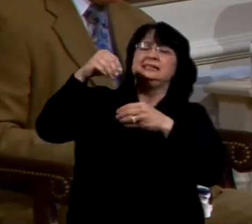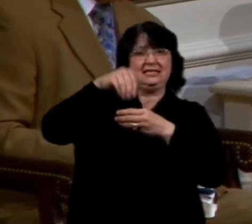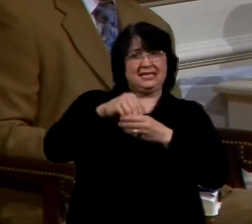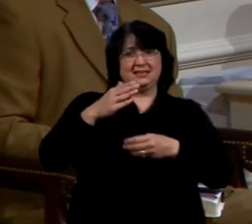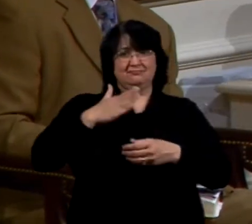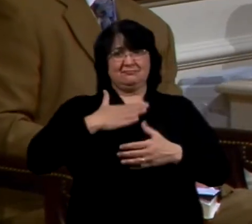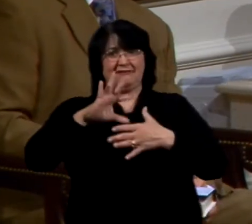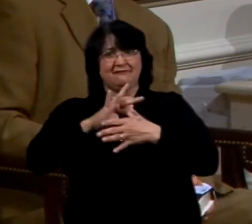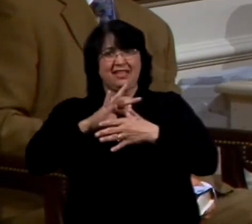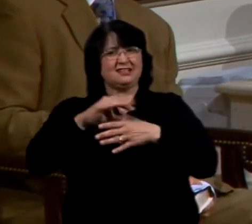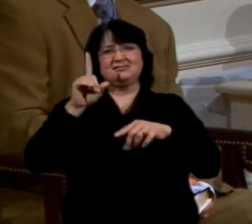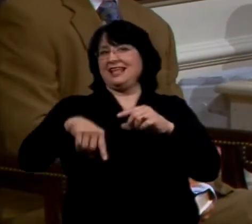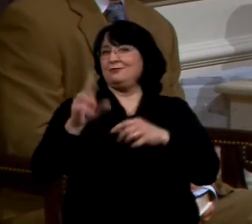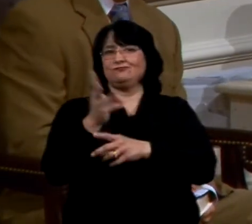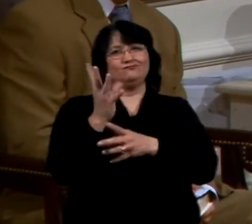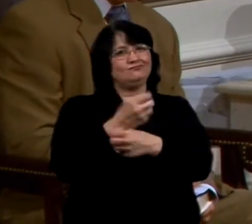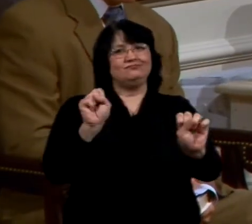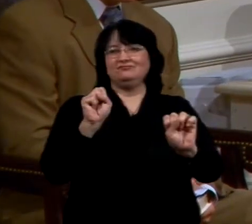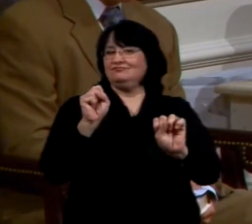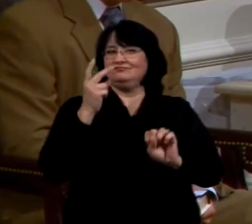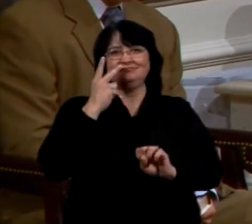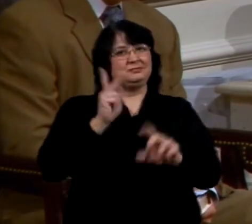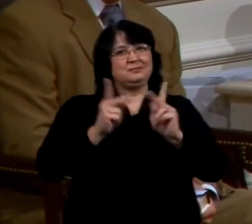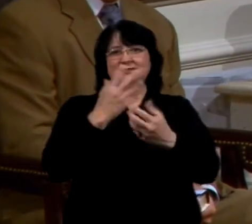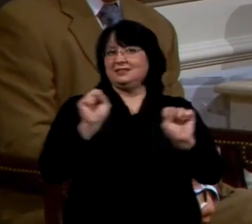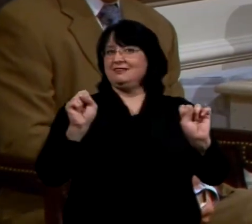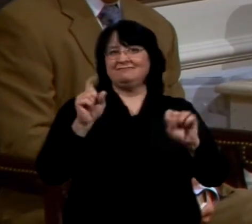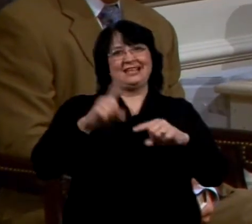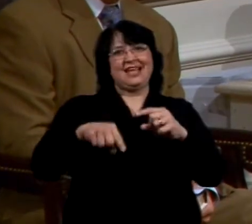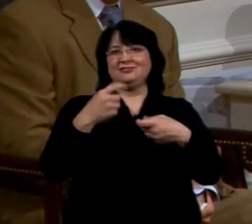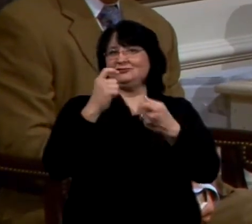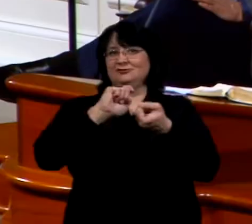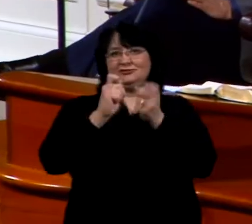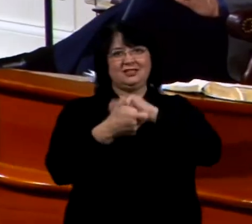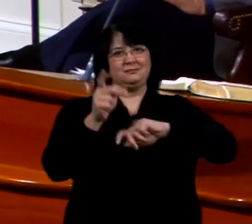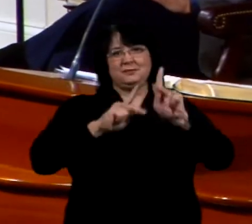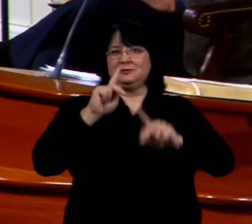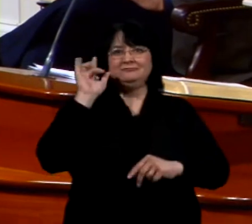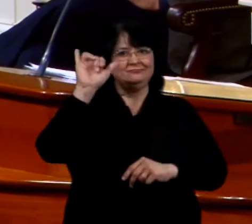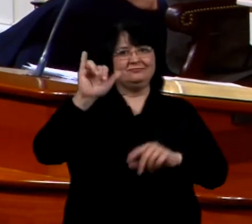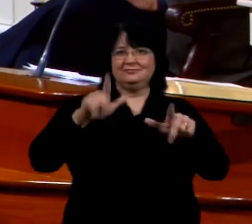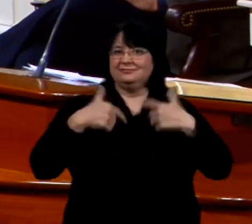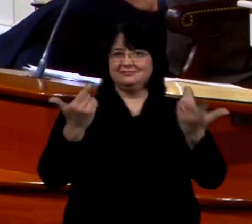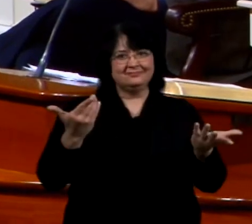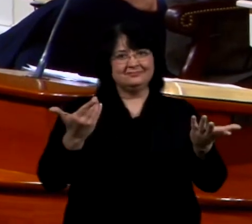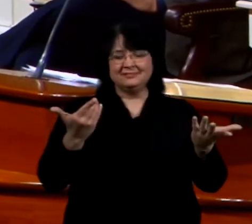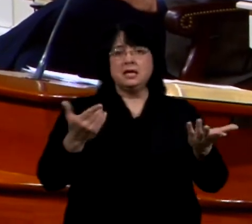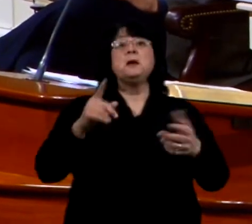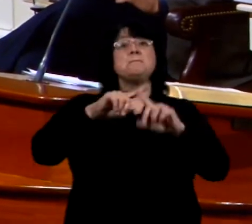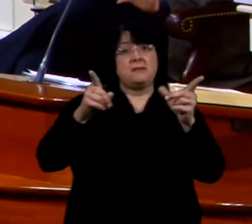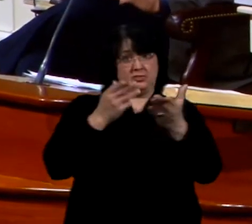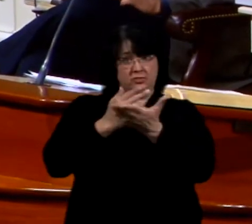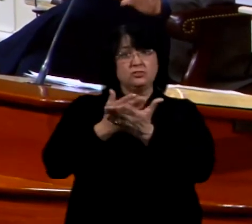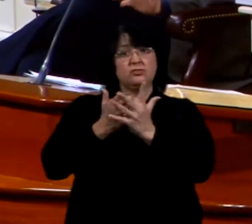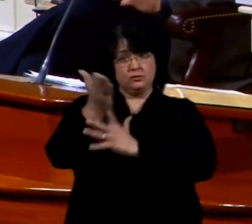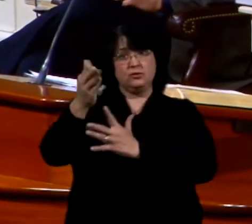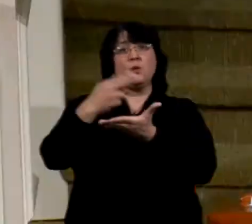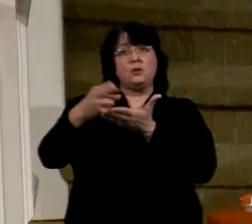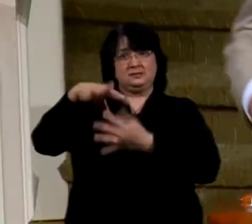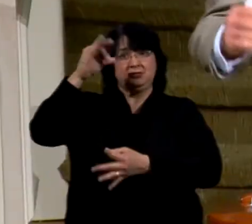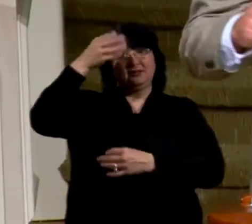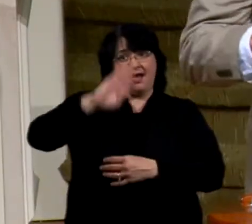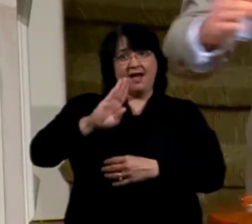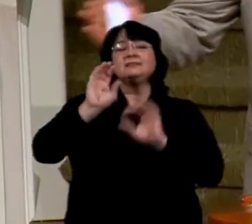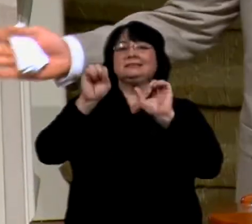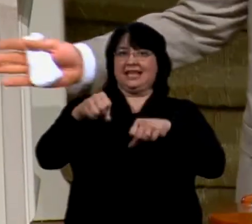will win nobody of any eternal value, make any eternal difference in their life. But with the Spirit of God, we can do all things.